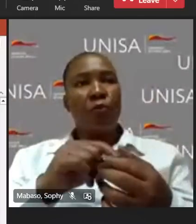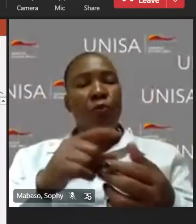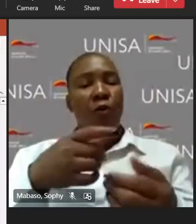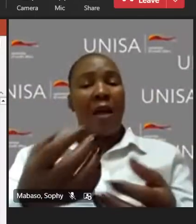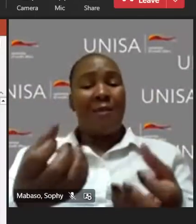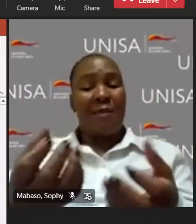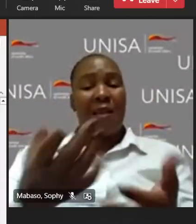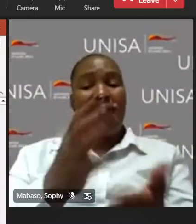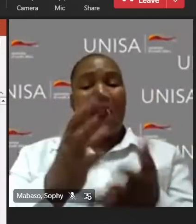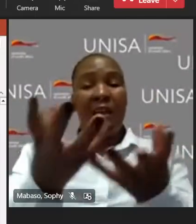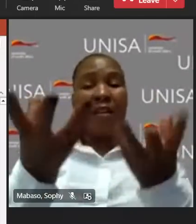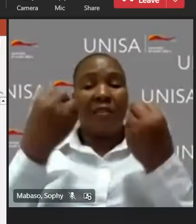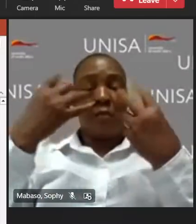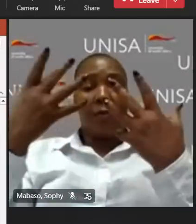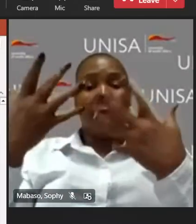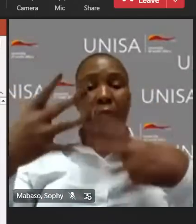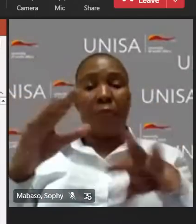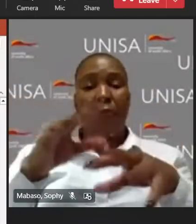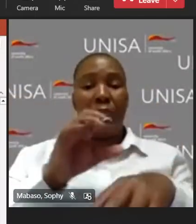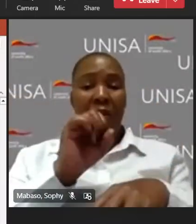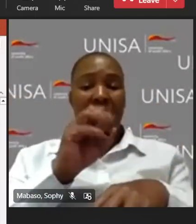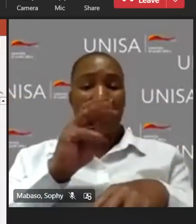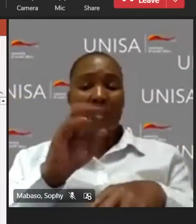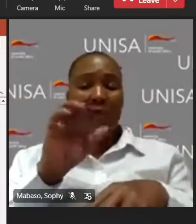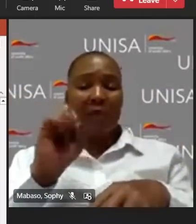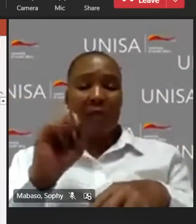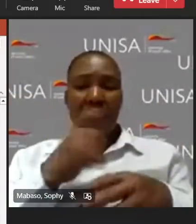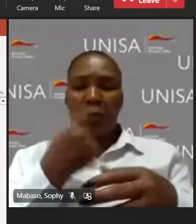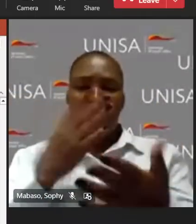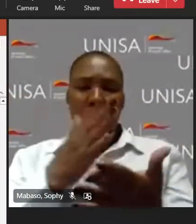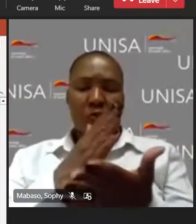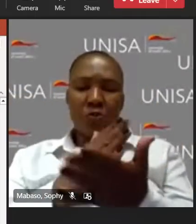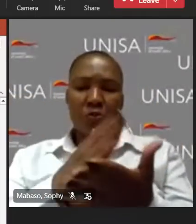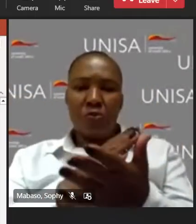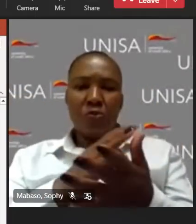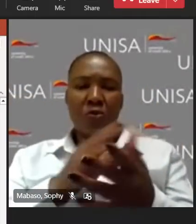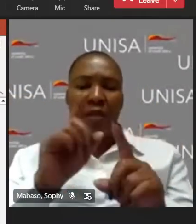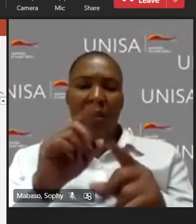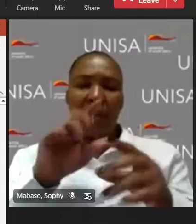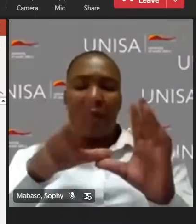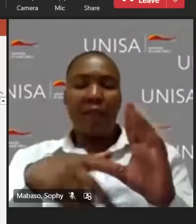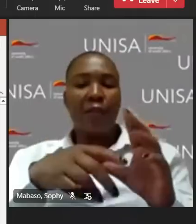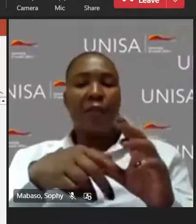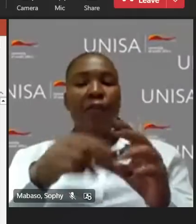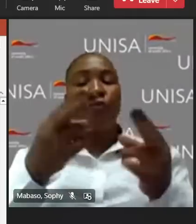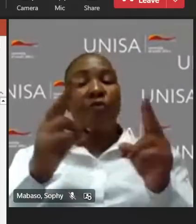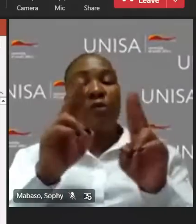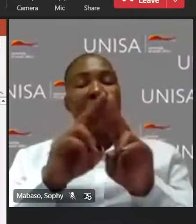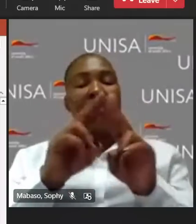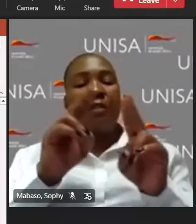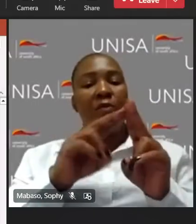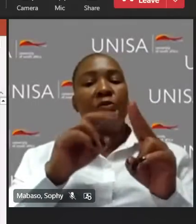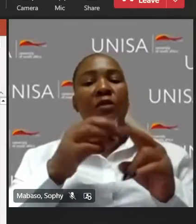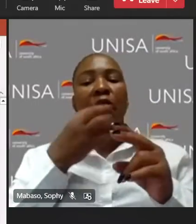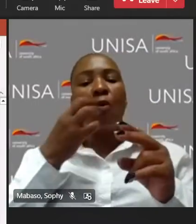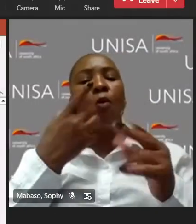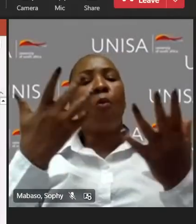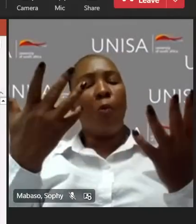received, and I'm not sure if this is legit or not. Then we can verify that for you, because we know there's a lot